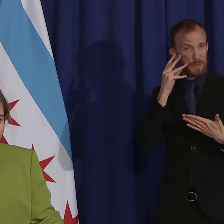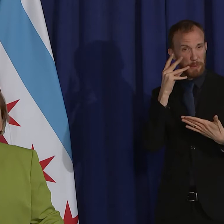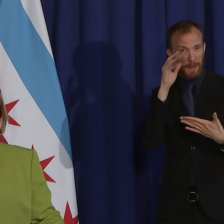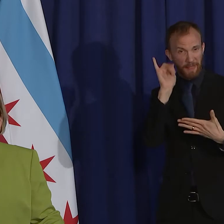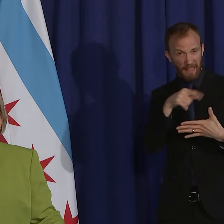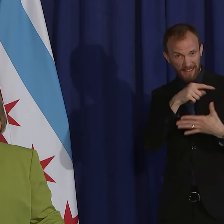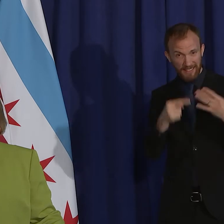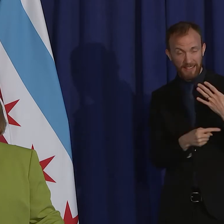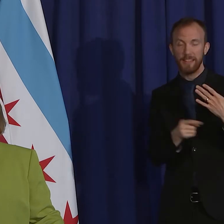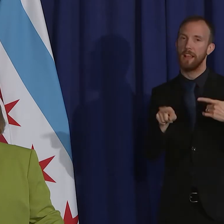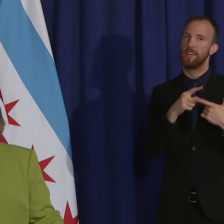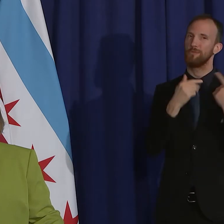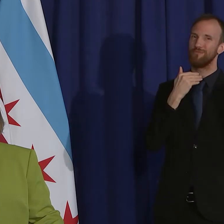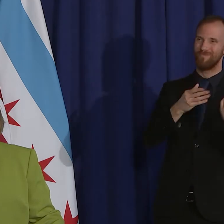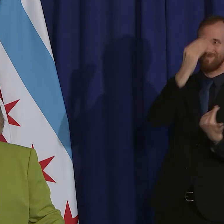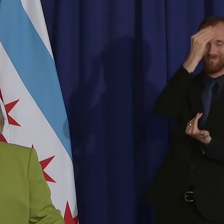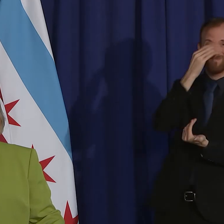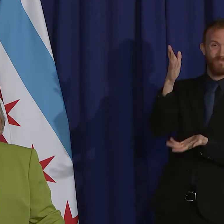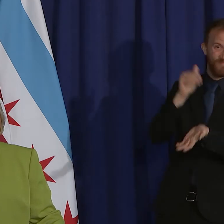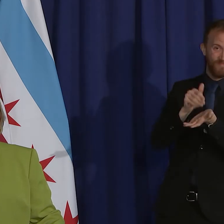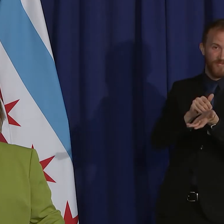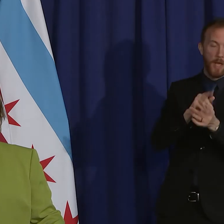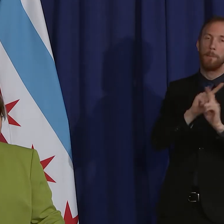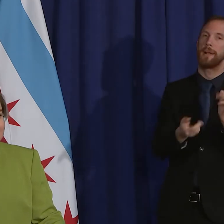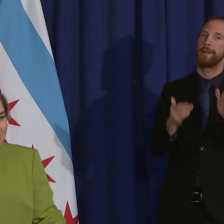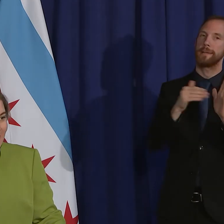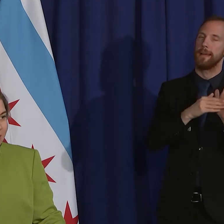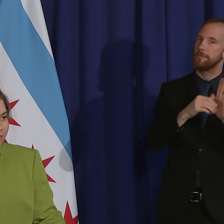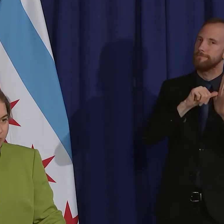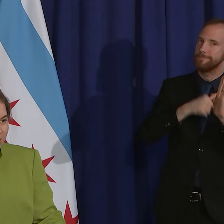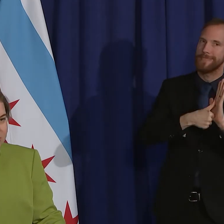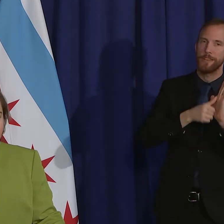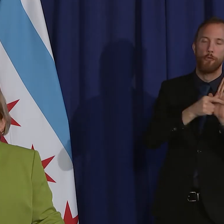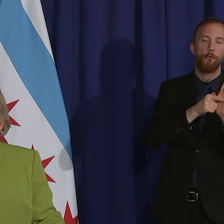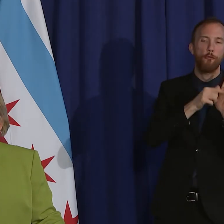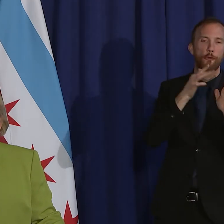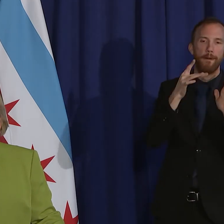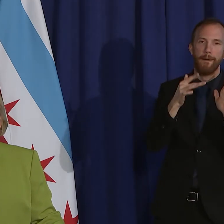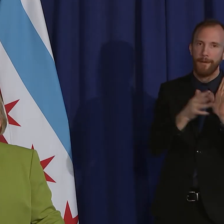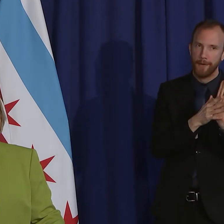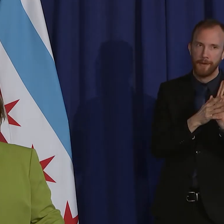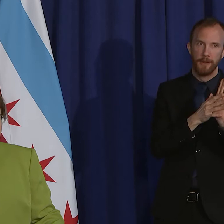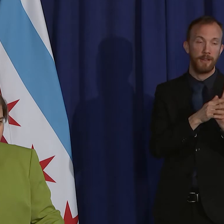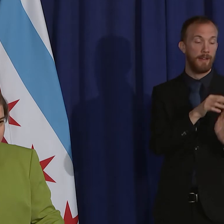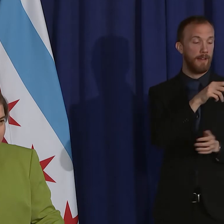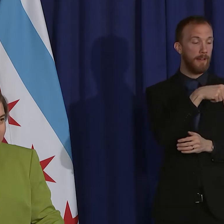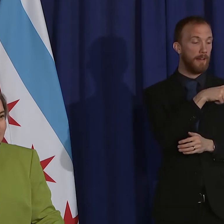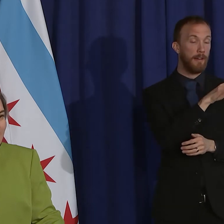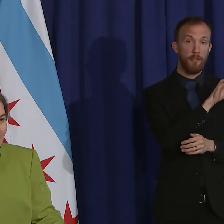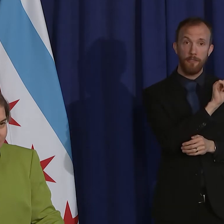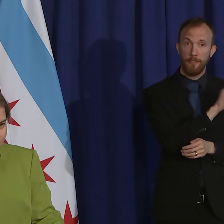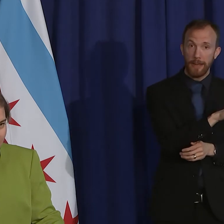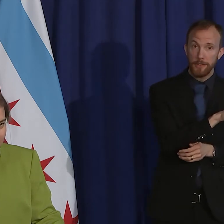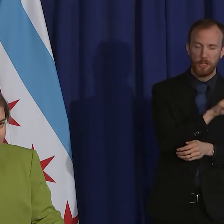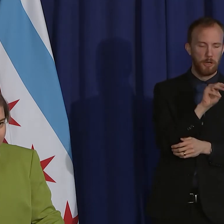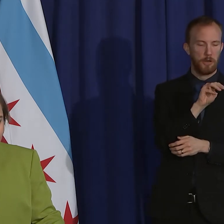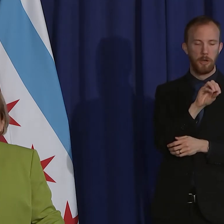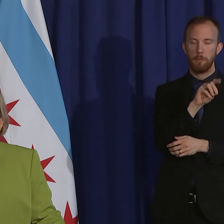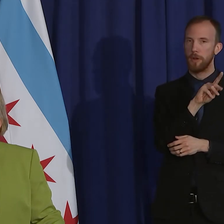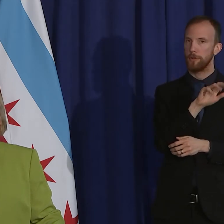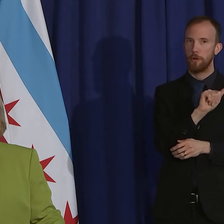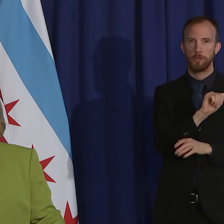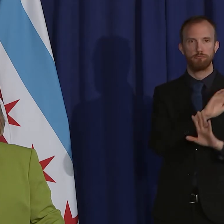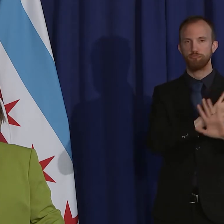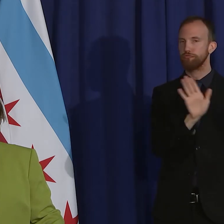is very rare. This recommendation does not affect Pfizer or Moderna in any way.